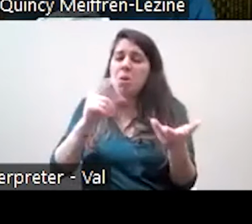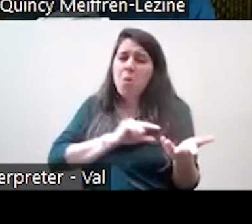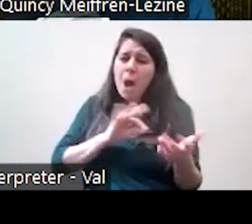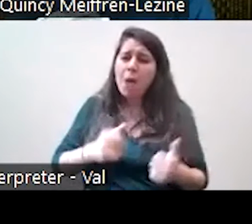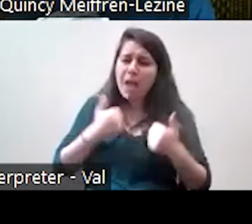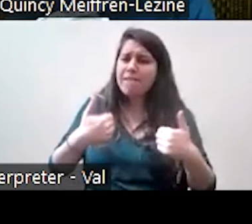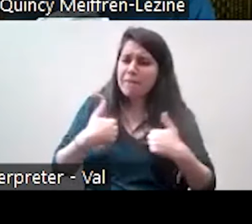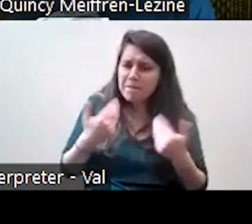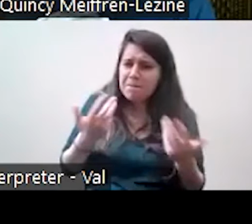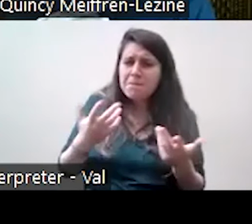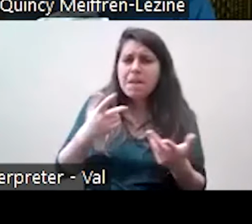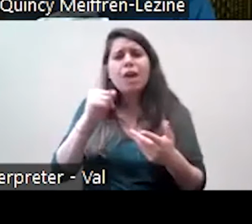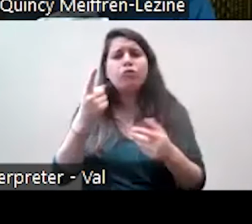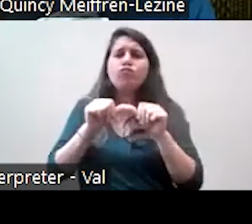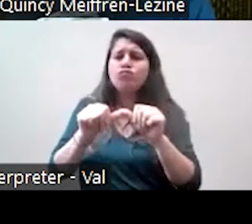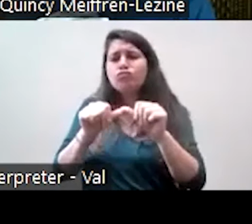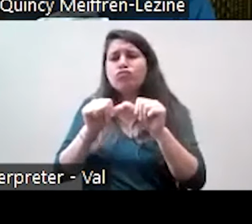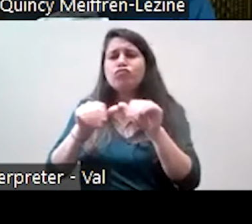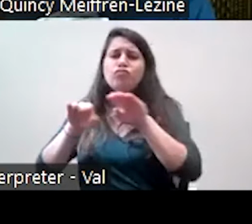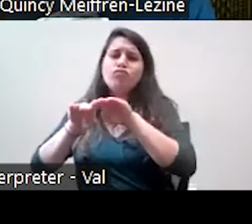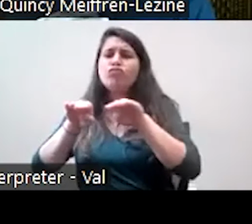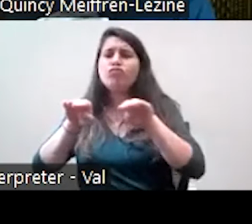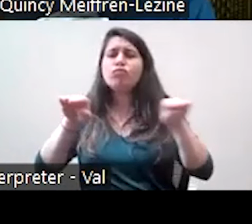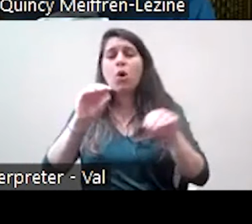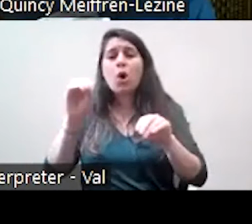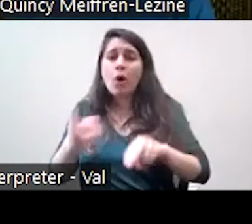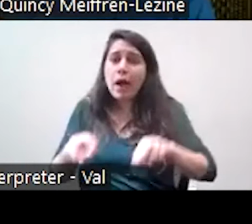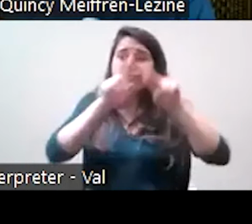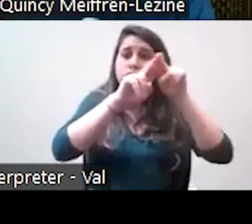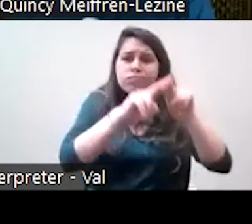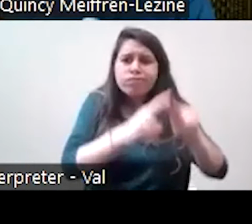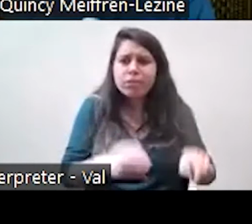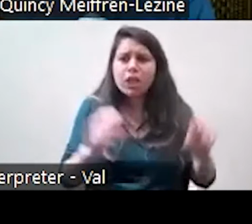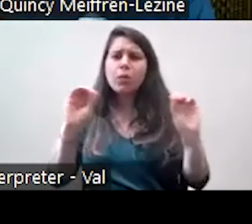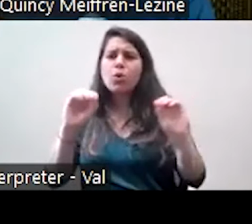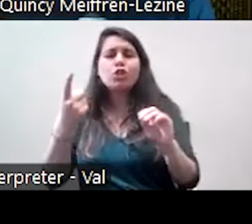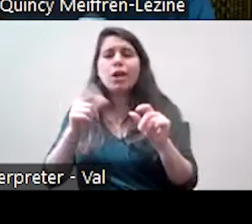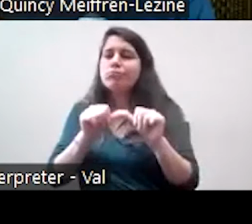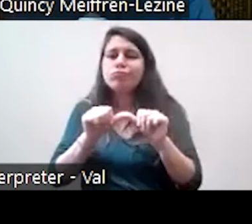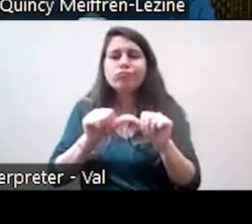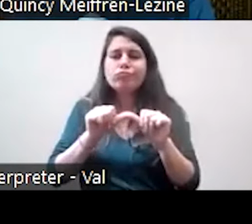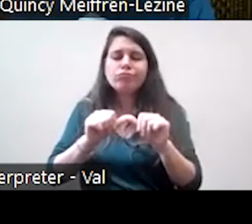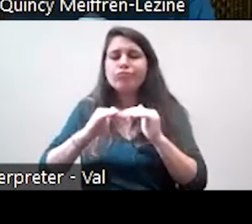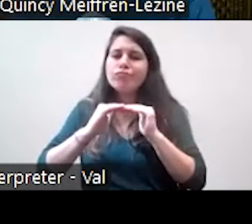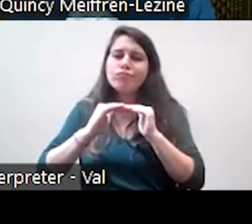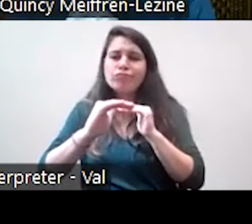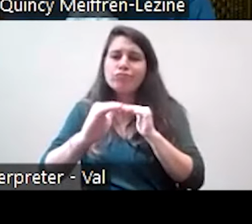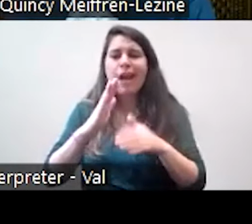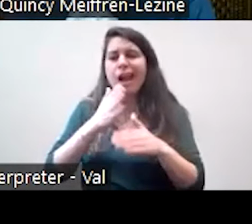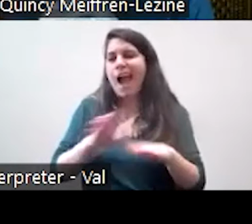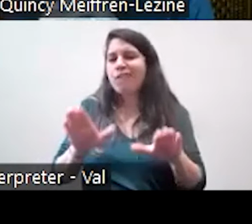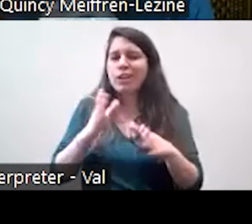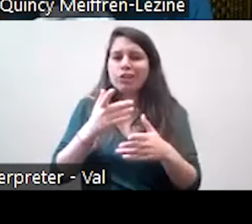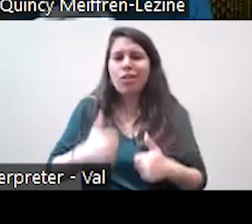over time. So they're not really going up or down, just maintaining what their average